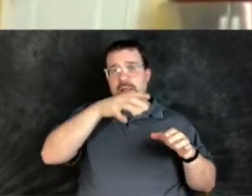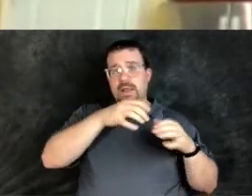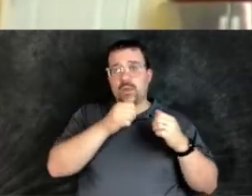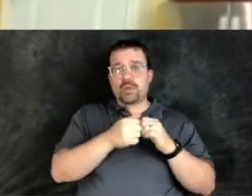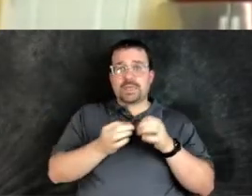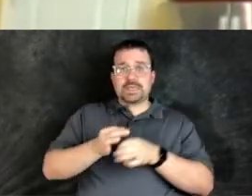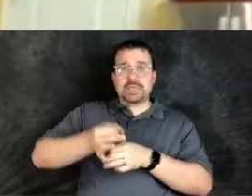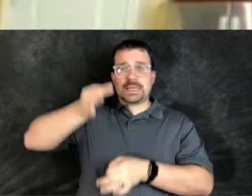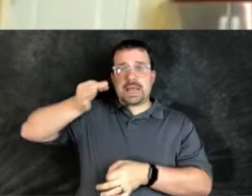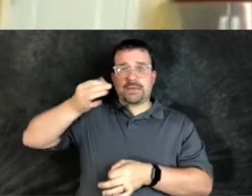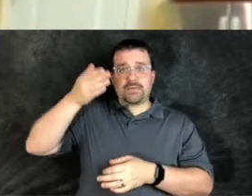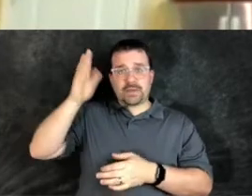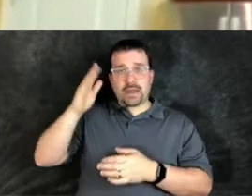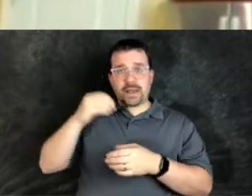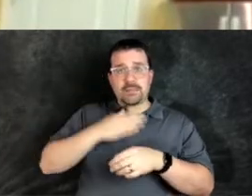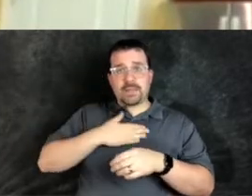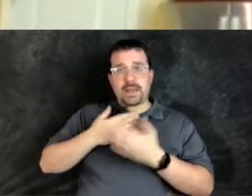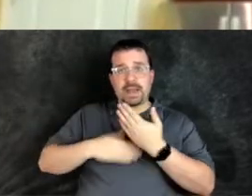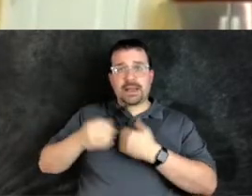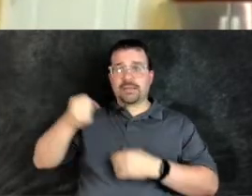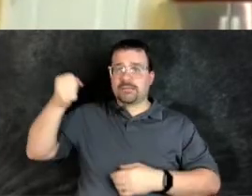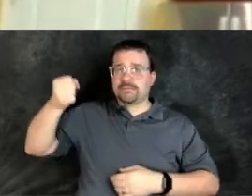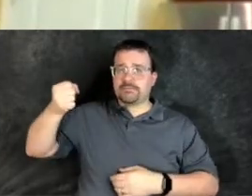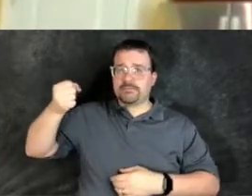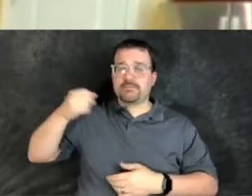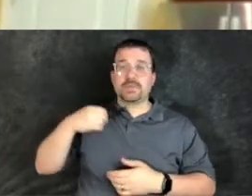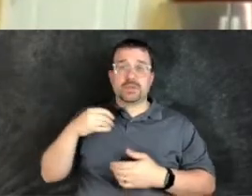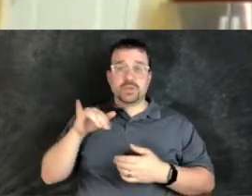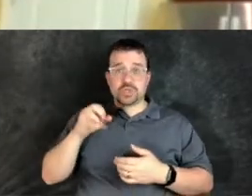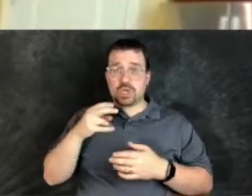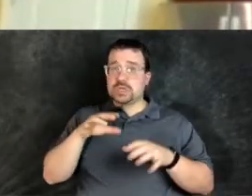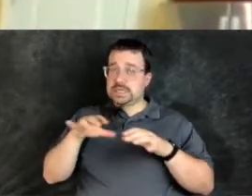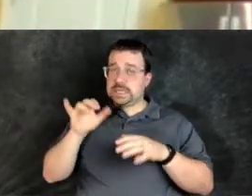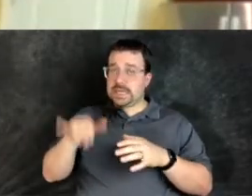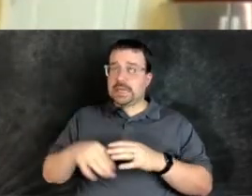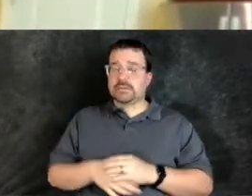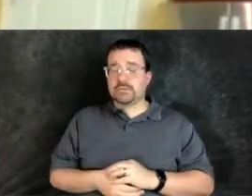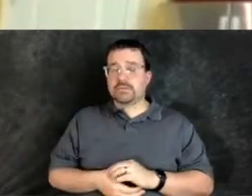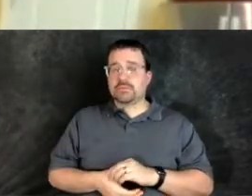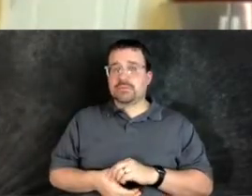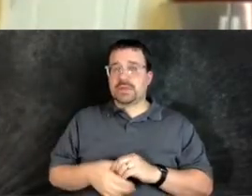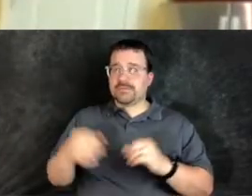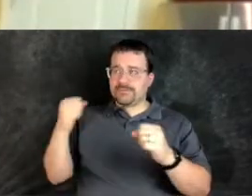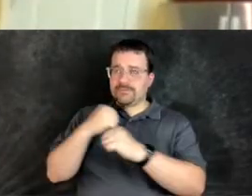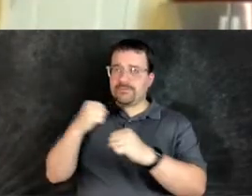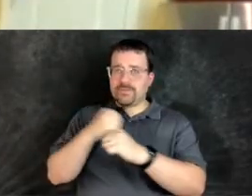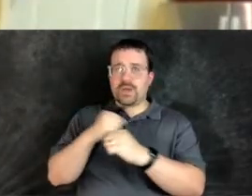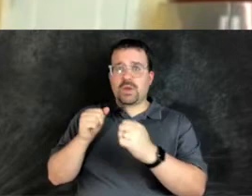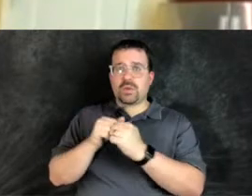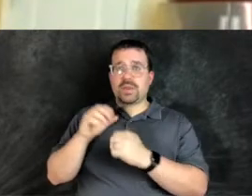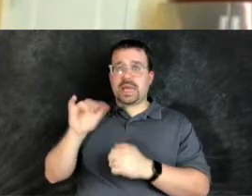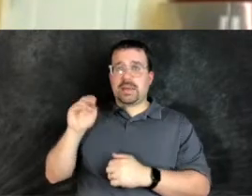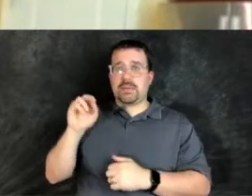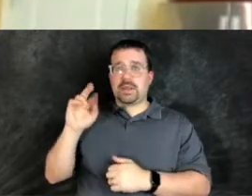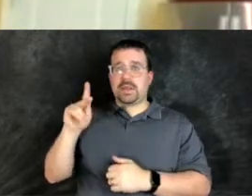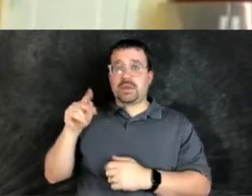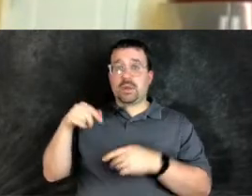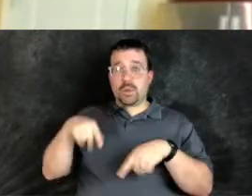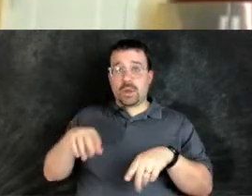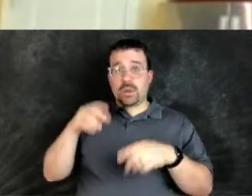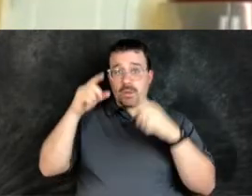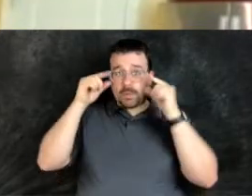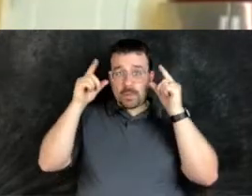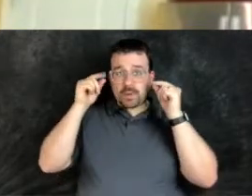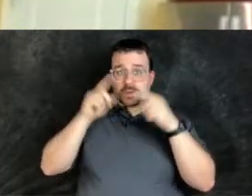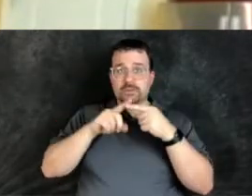of God in my hand." So Joshua did as Moses told him, and fought with Amalek, while Moses,